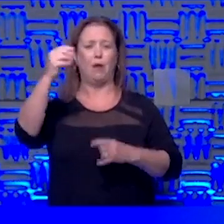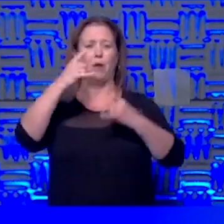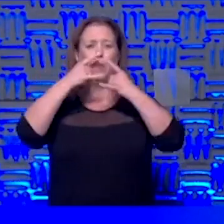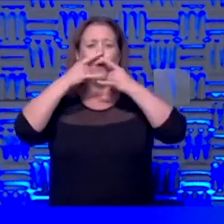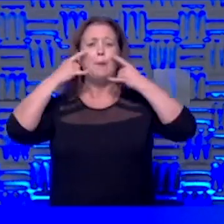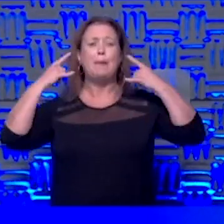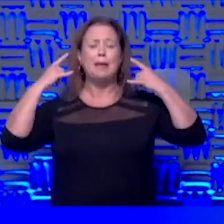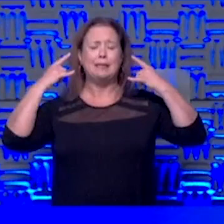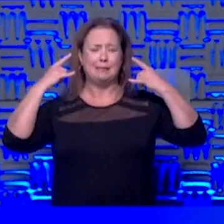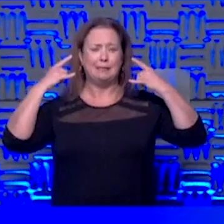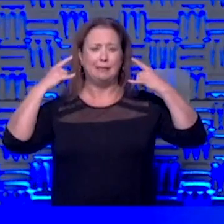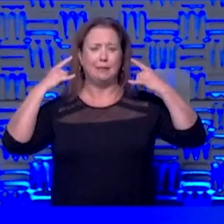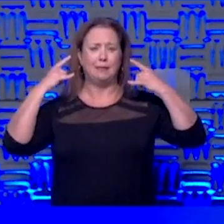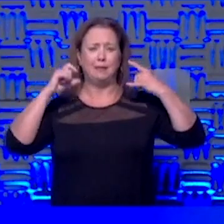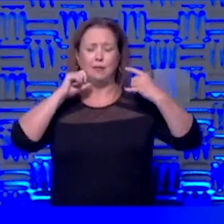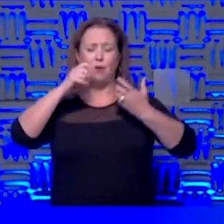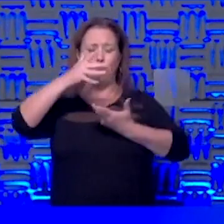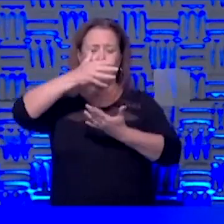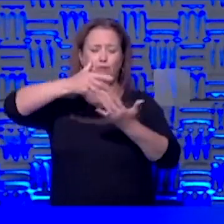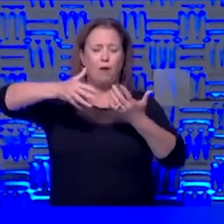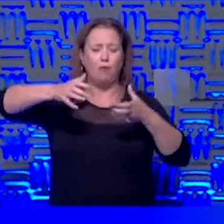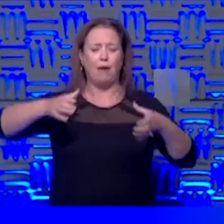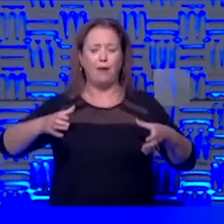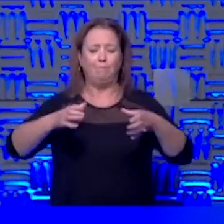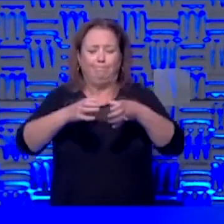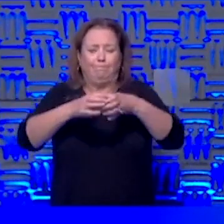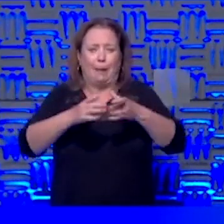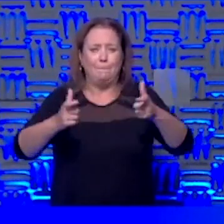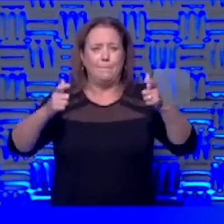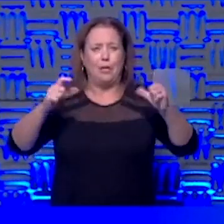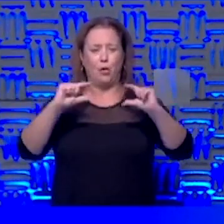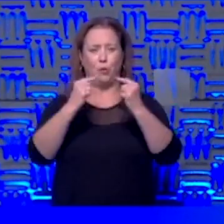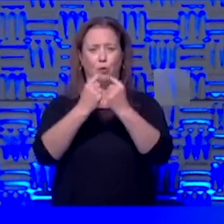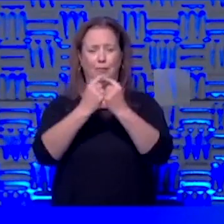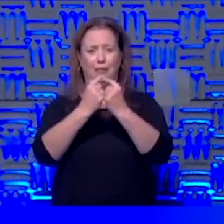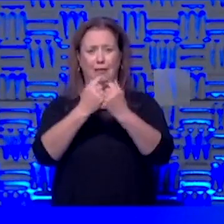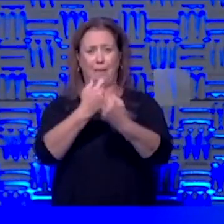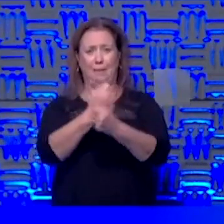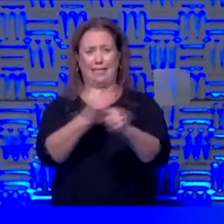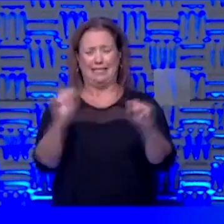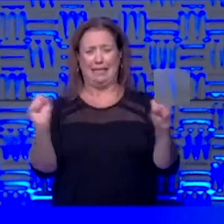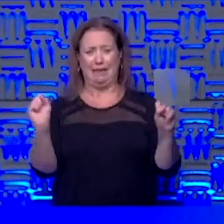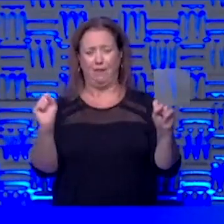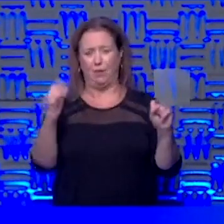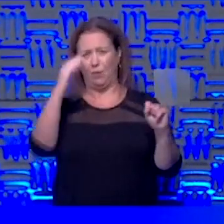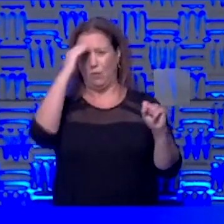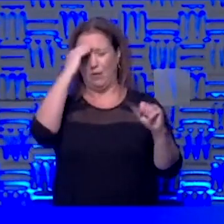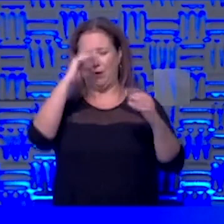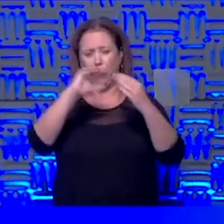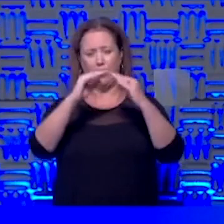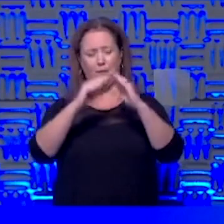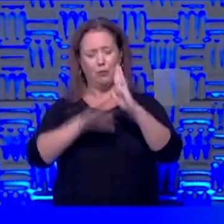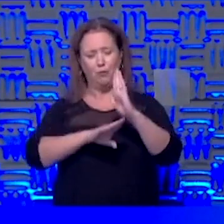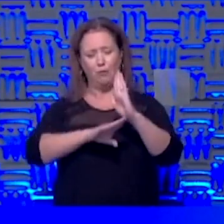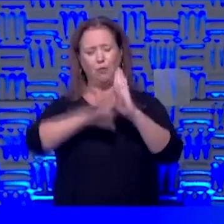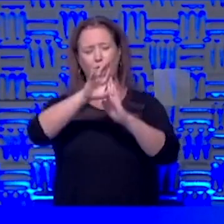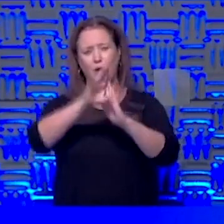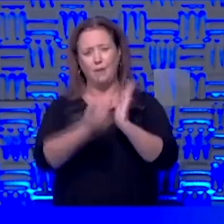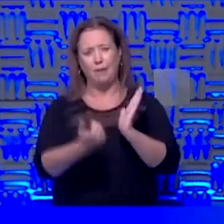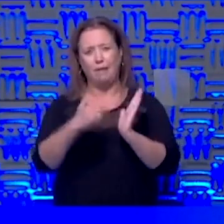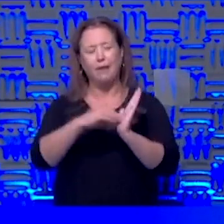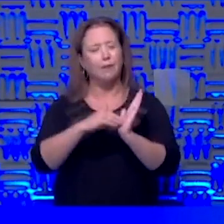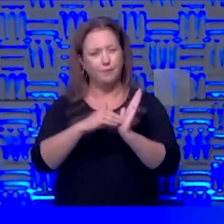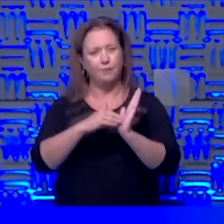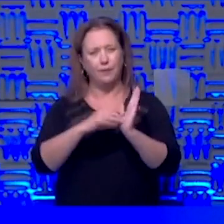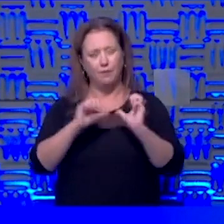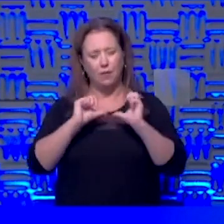your masks. Don't congregate indoors or in large groups. And everybody be safe, because we know that the numbers are going up. If we can continue